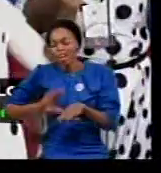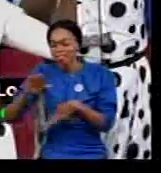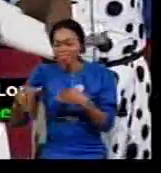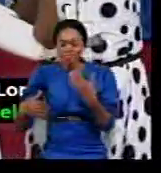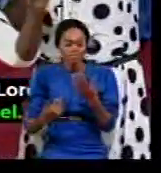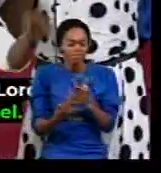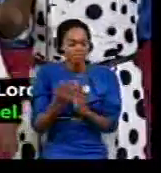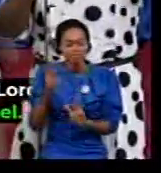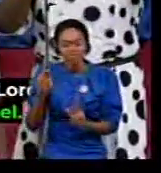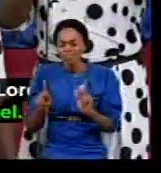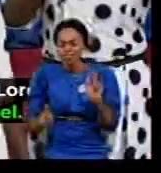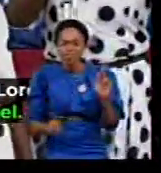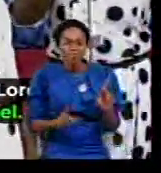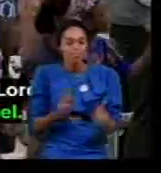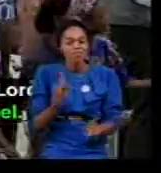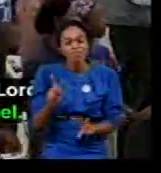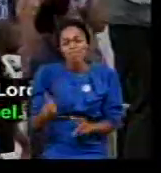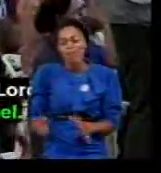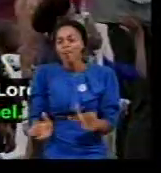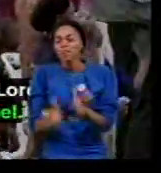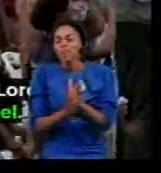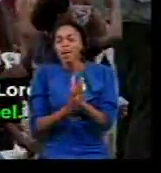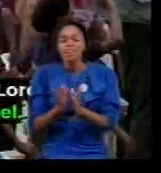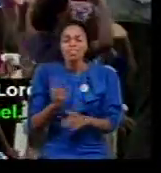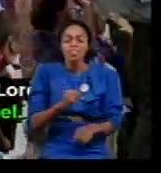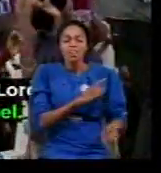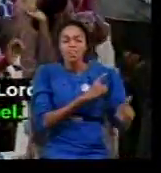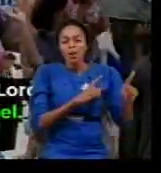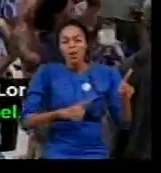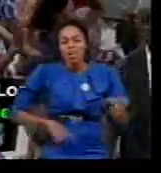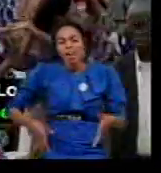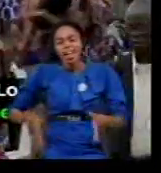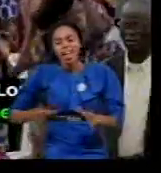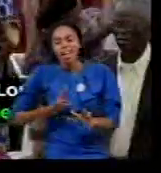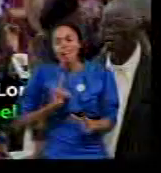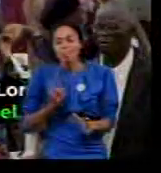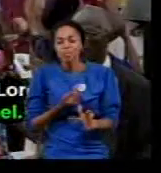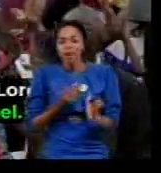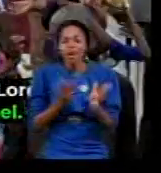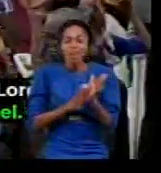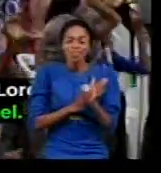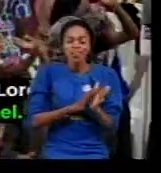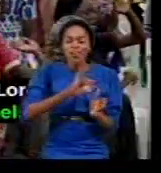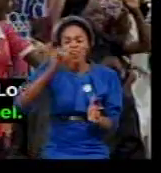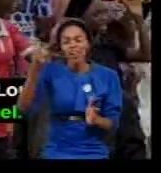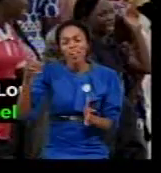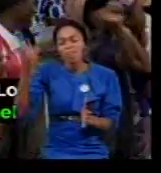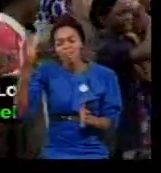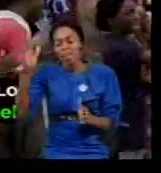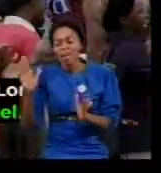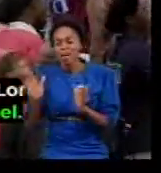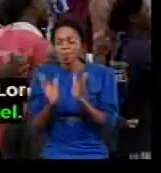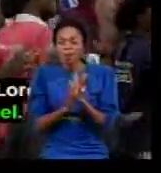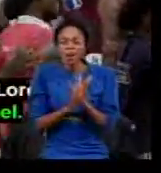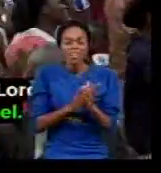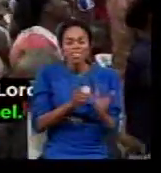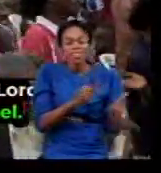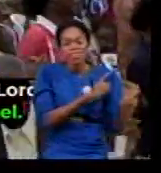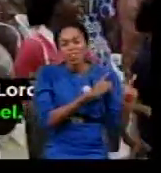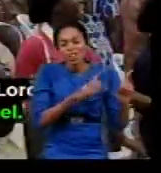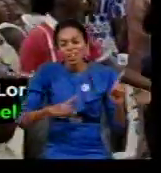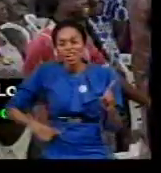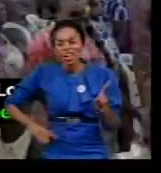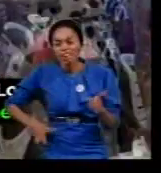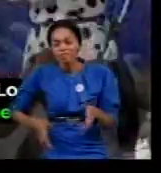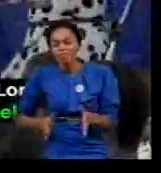went in and made ready a kid and a living case of an ephah of flour, and the flesh